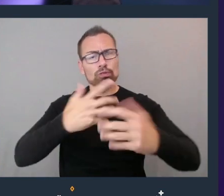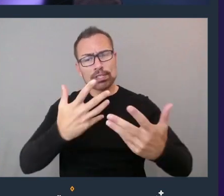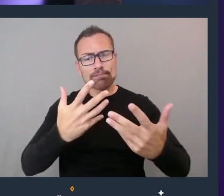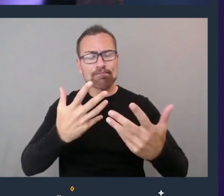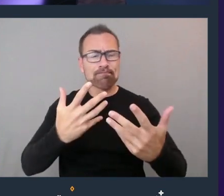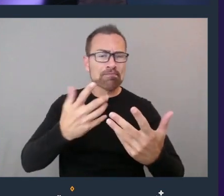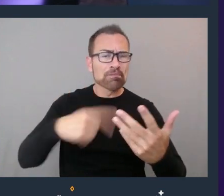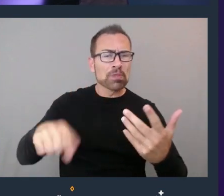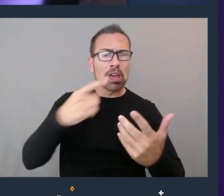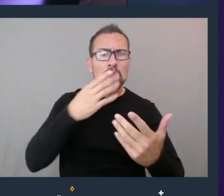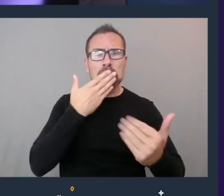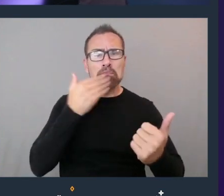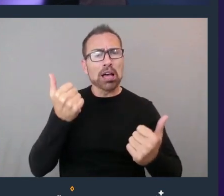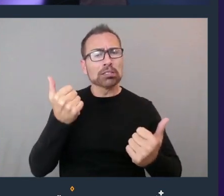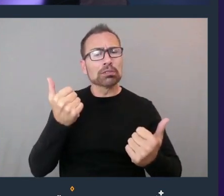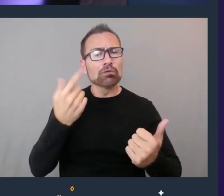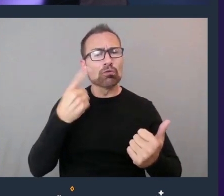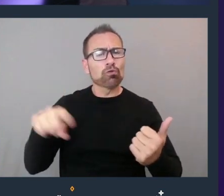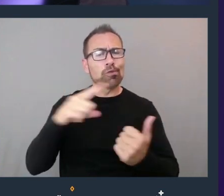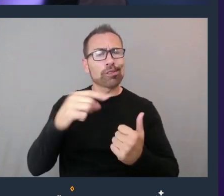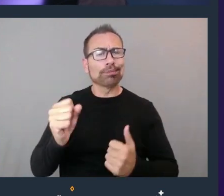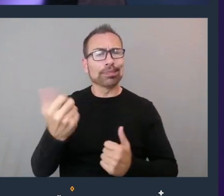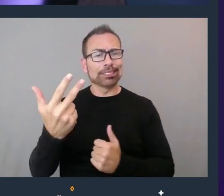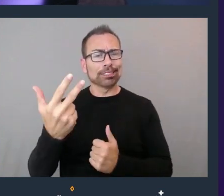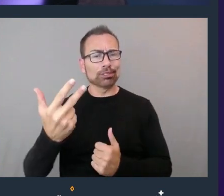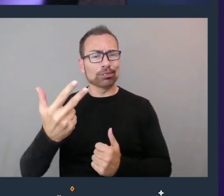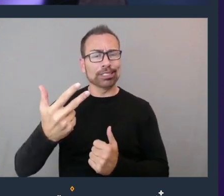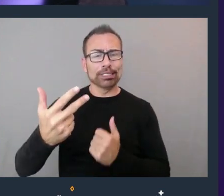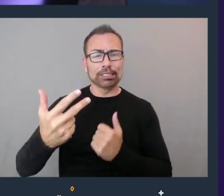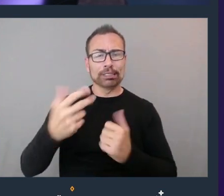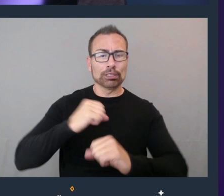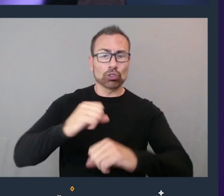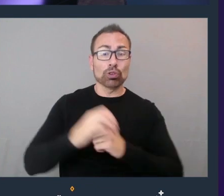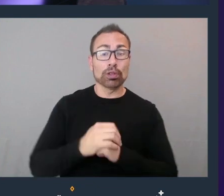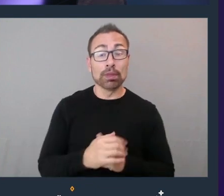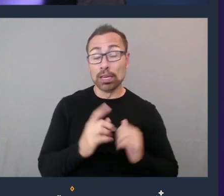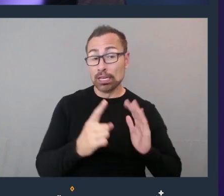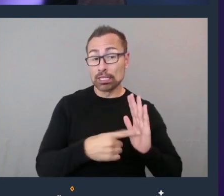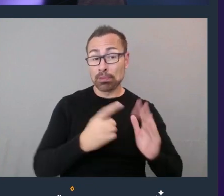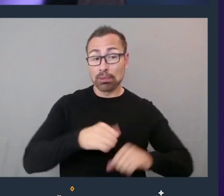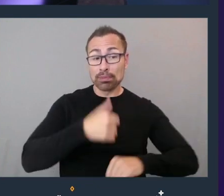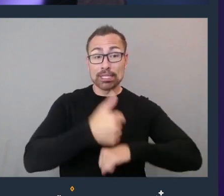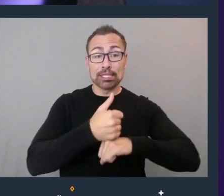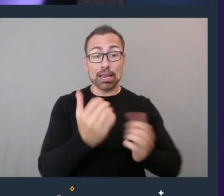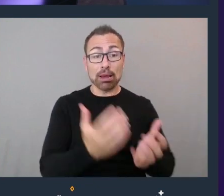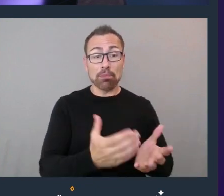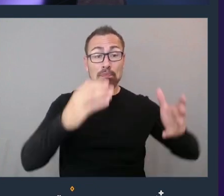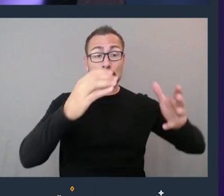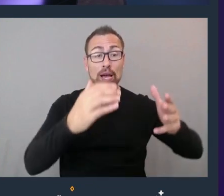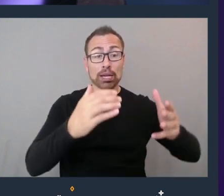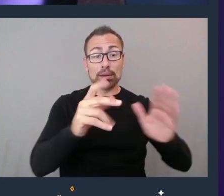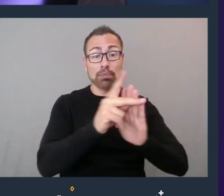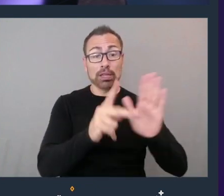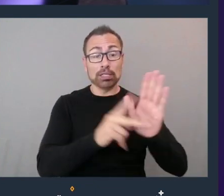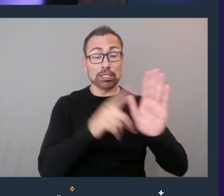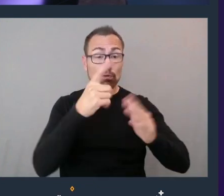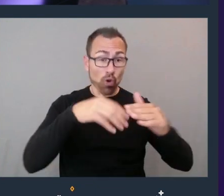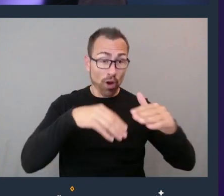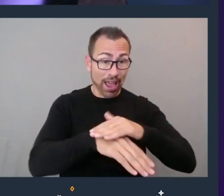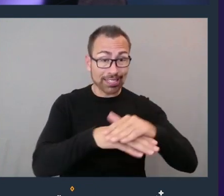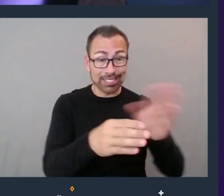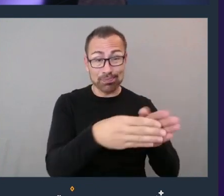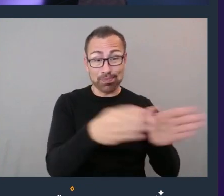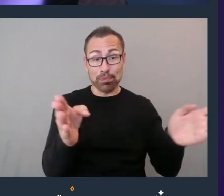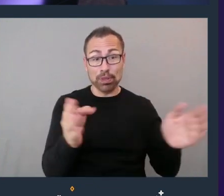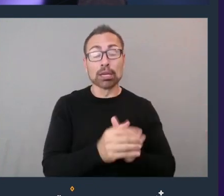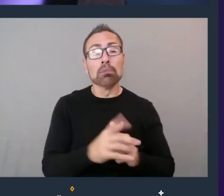S3 security. Sometimes customers set bucket policies that allow public access, and the S3 Block Public Access Control is a simple